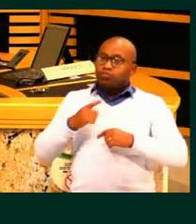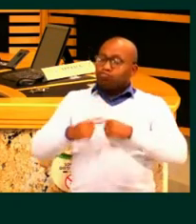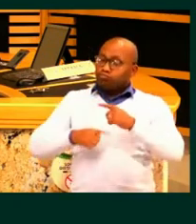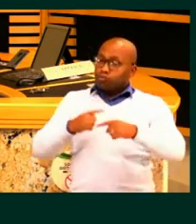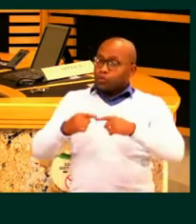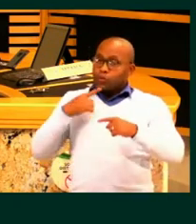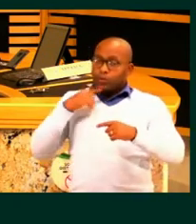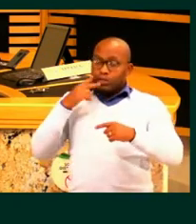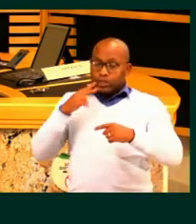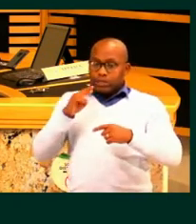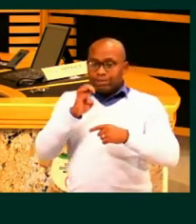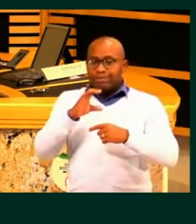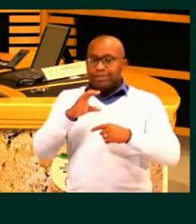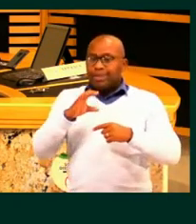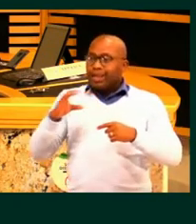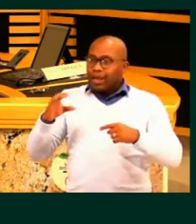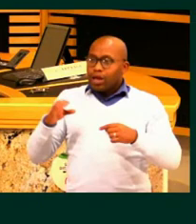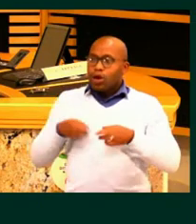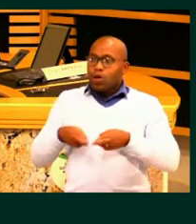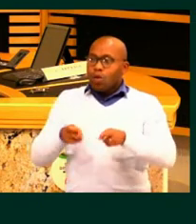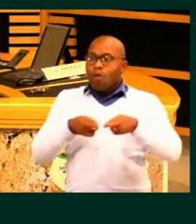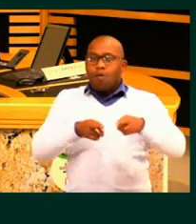Eastern Cape is fast